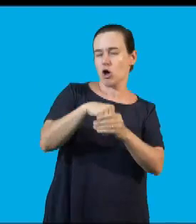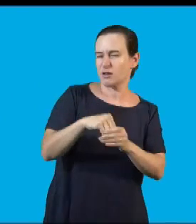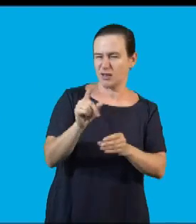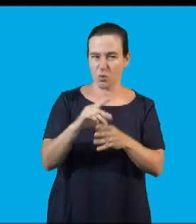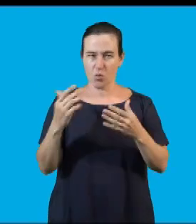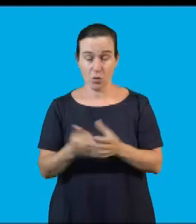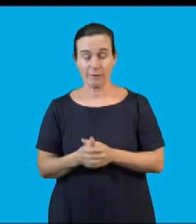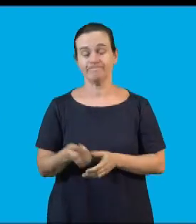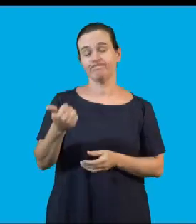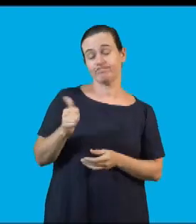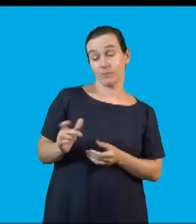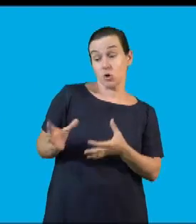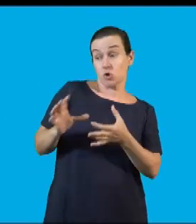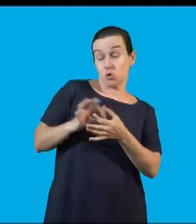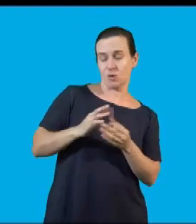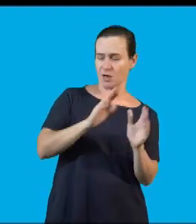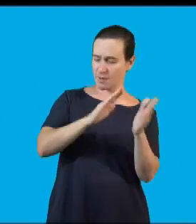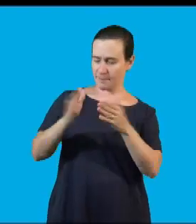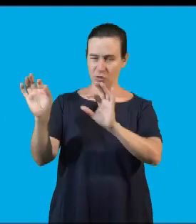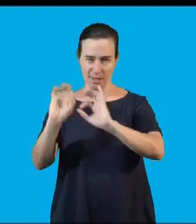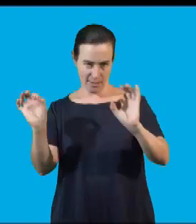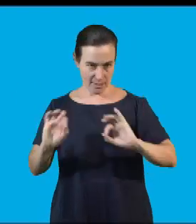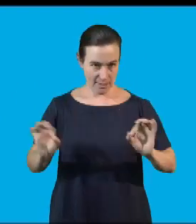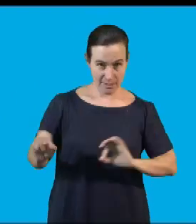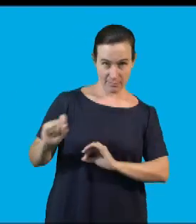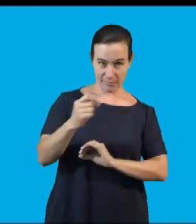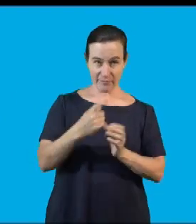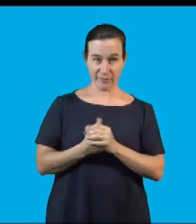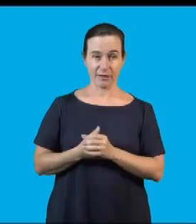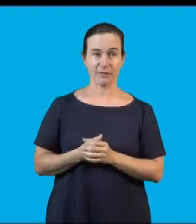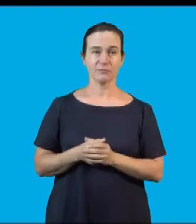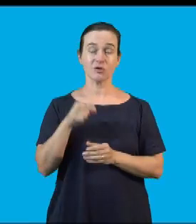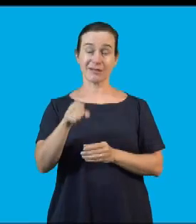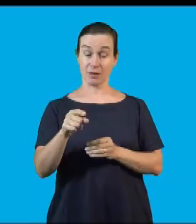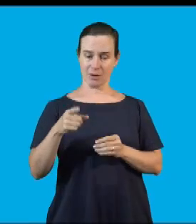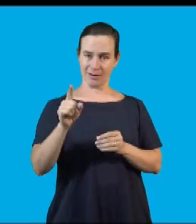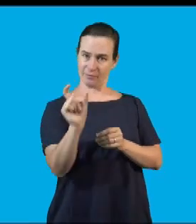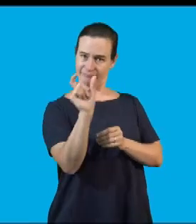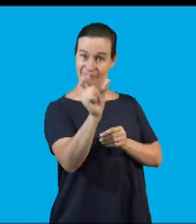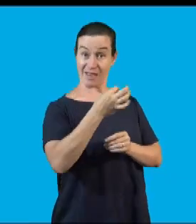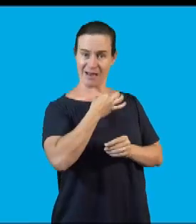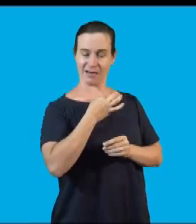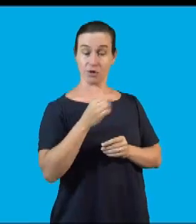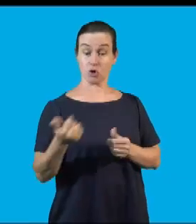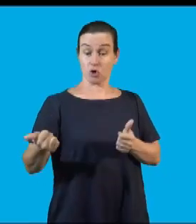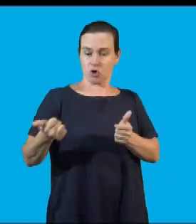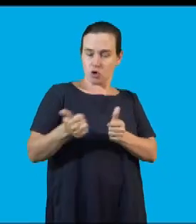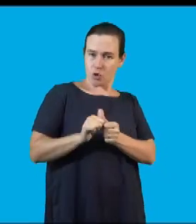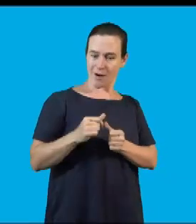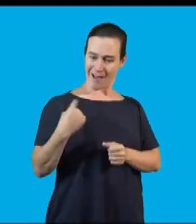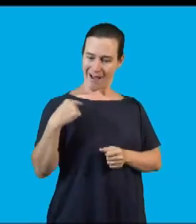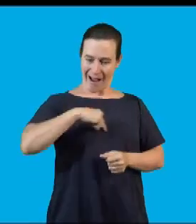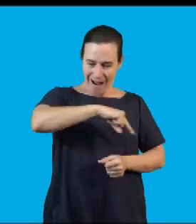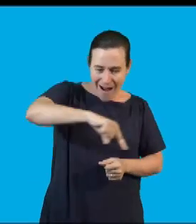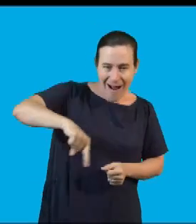content: "Join us for a community cleanup event." The use of "us" is inclusive and encourages